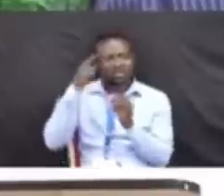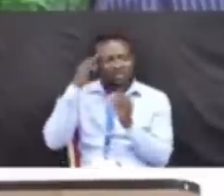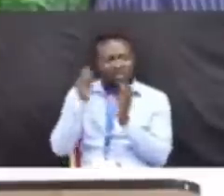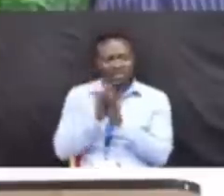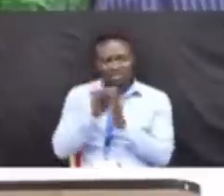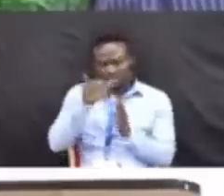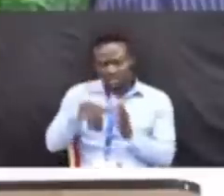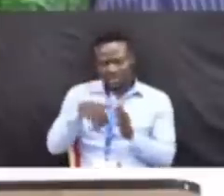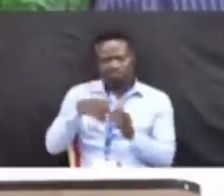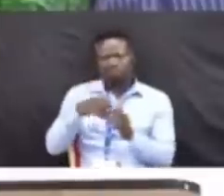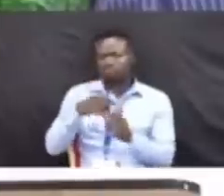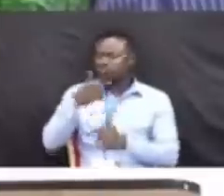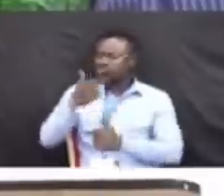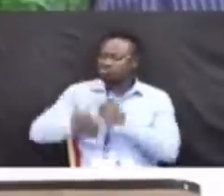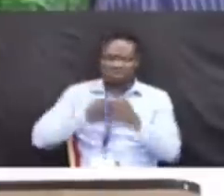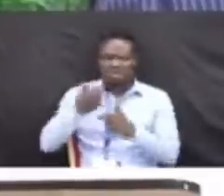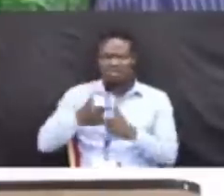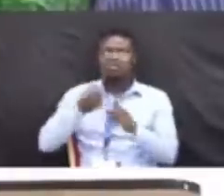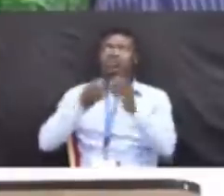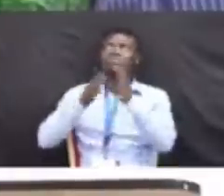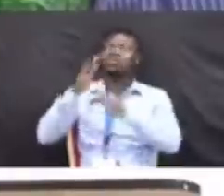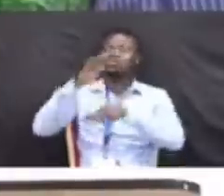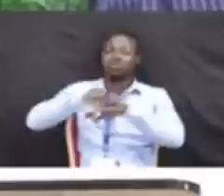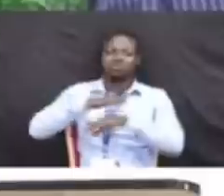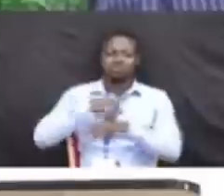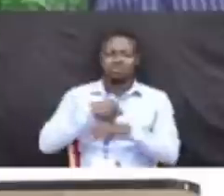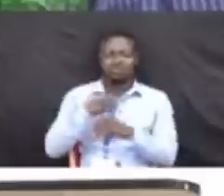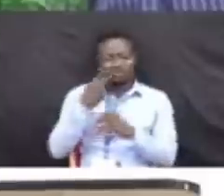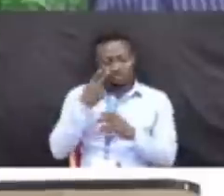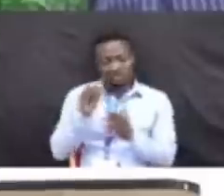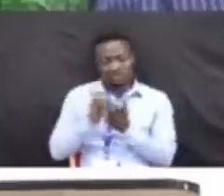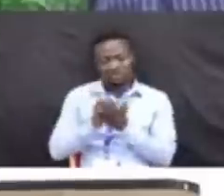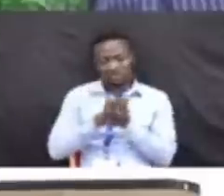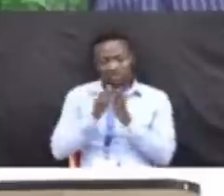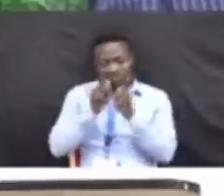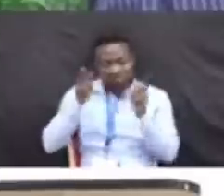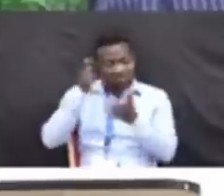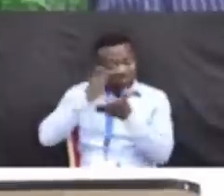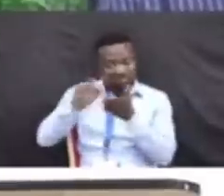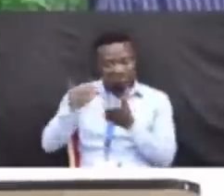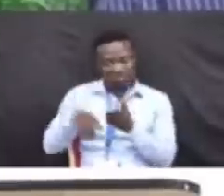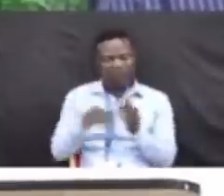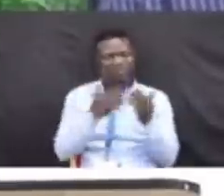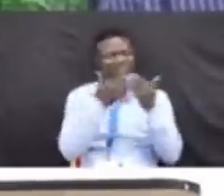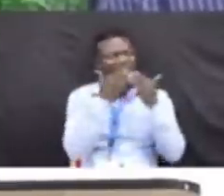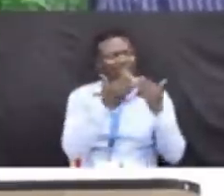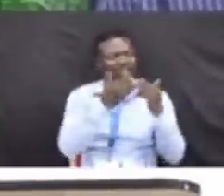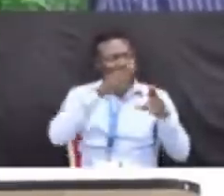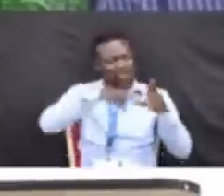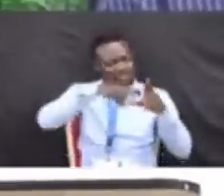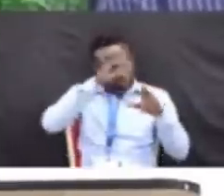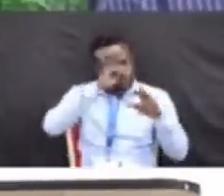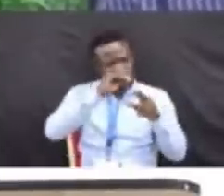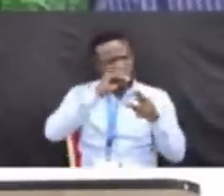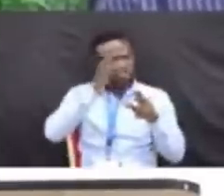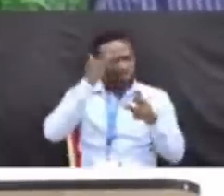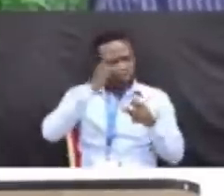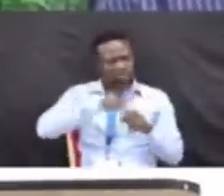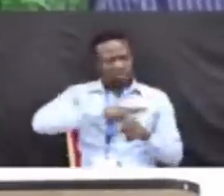grace, grace of God. I thank the chairman for this huge confidence he's had in